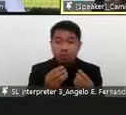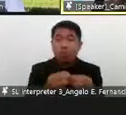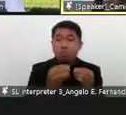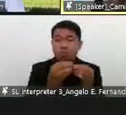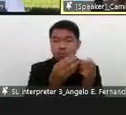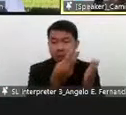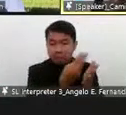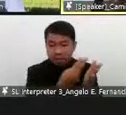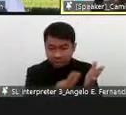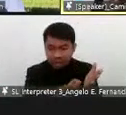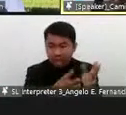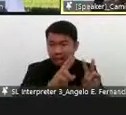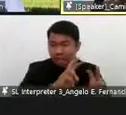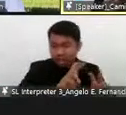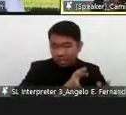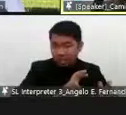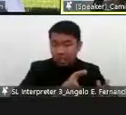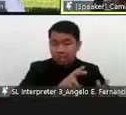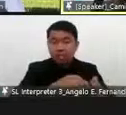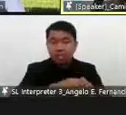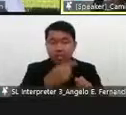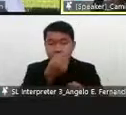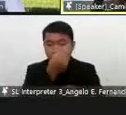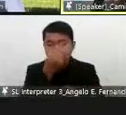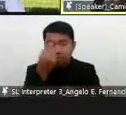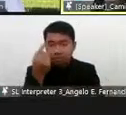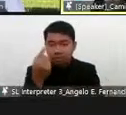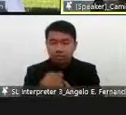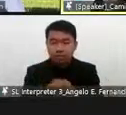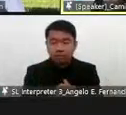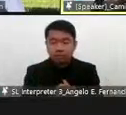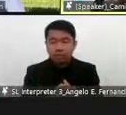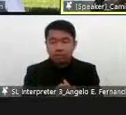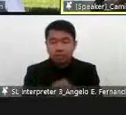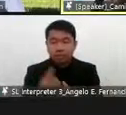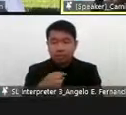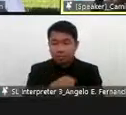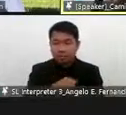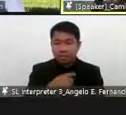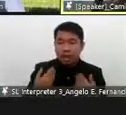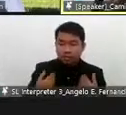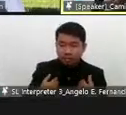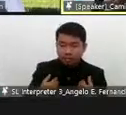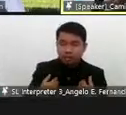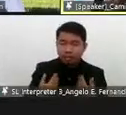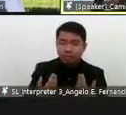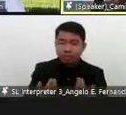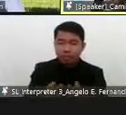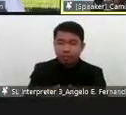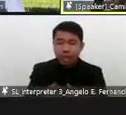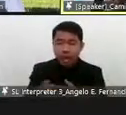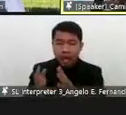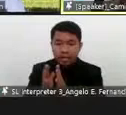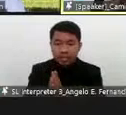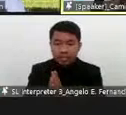analysis due to the we actually asked